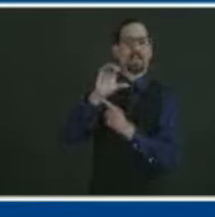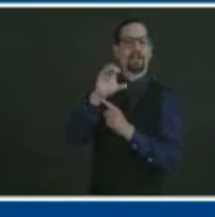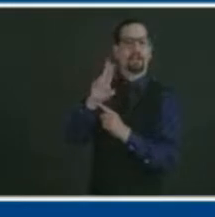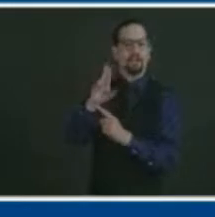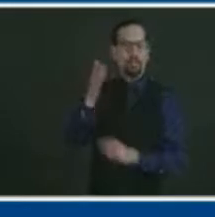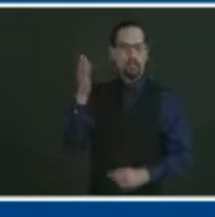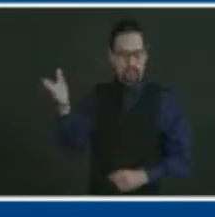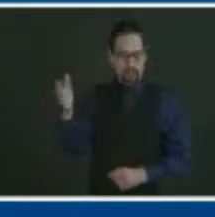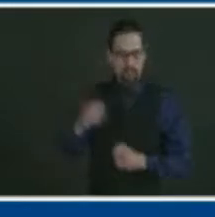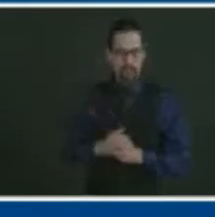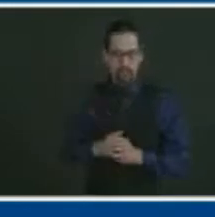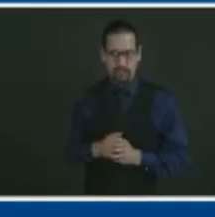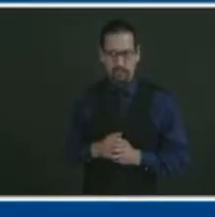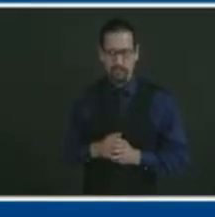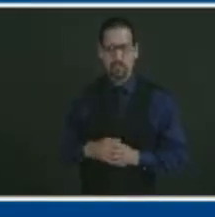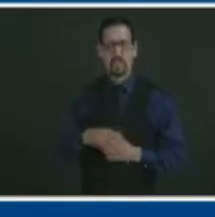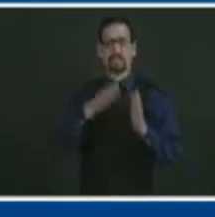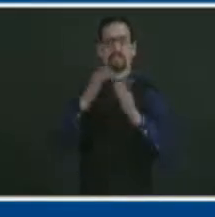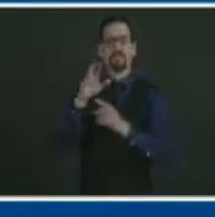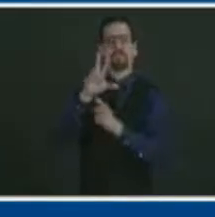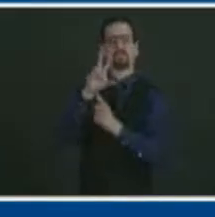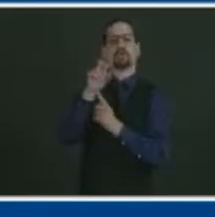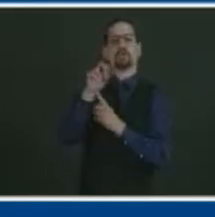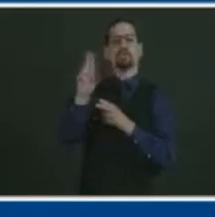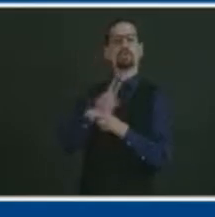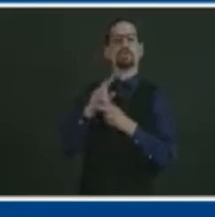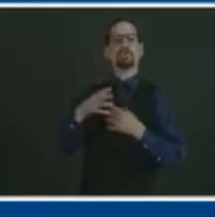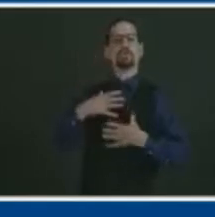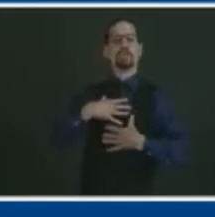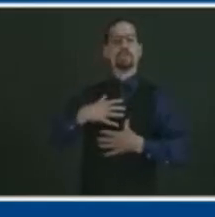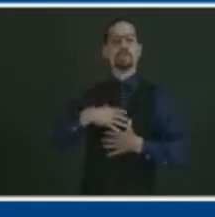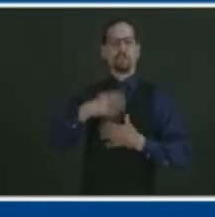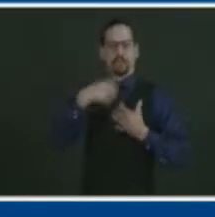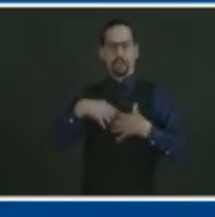and 30 of those 44 people on a ventilator.